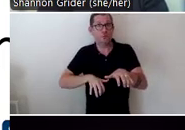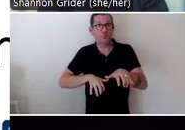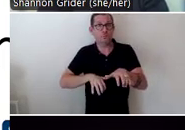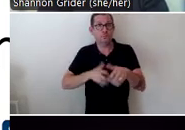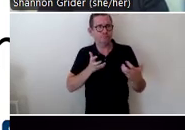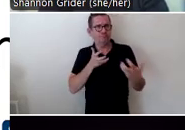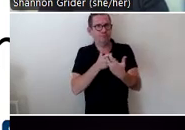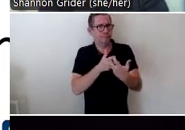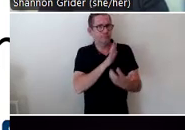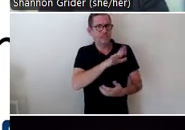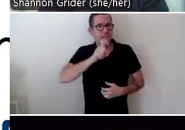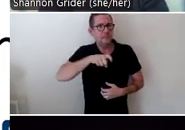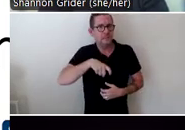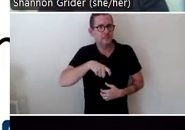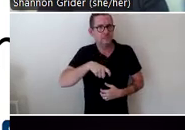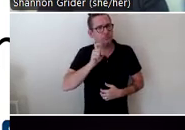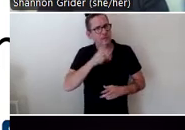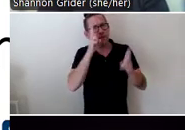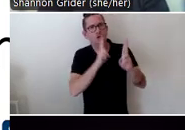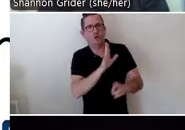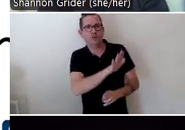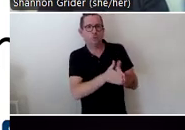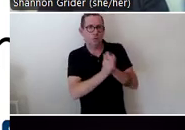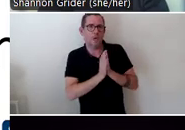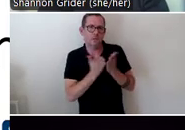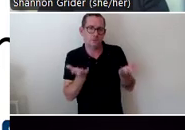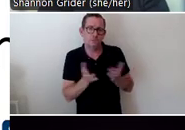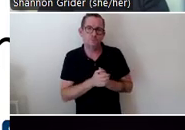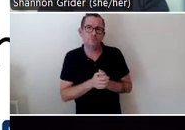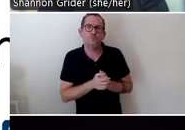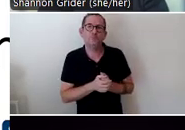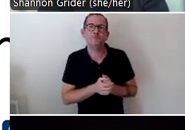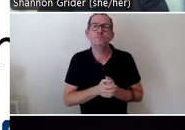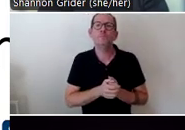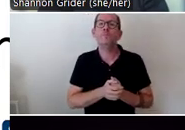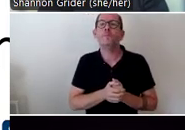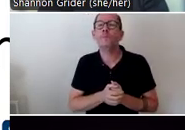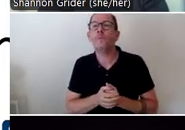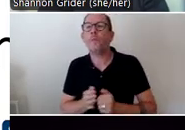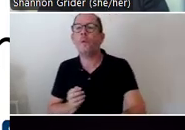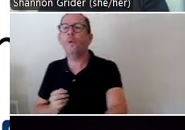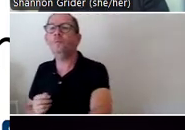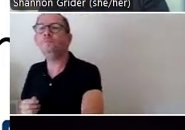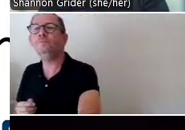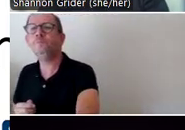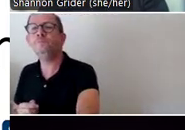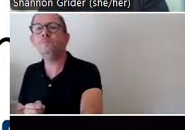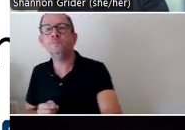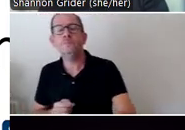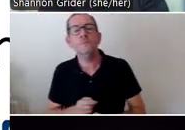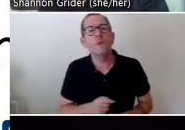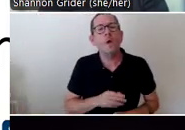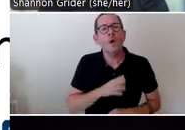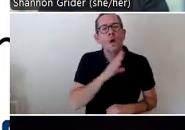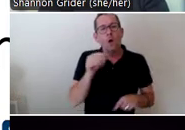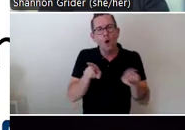an interpreter and CART because that matches their needs to be able to, follow along with what is being said. Please honor